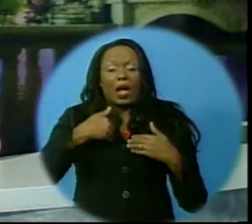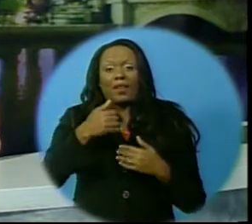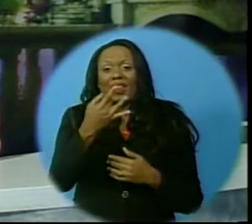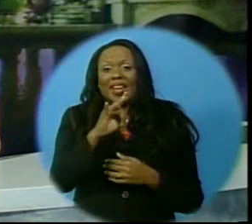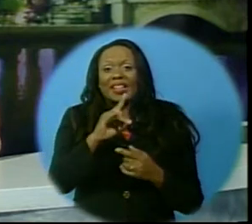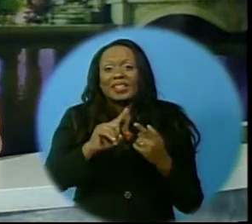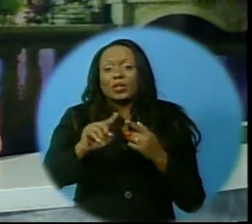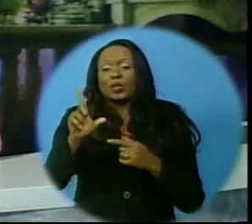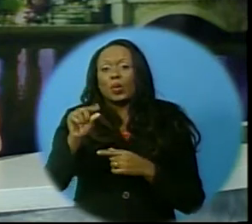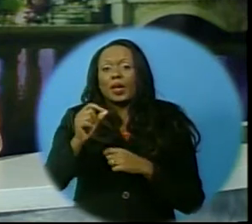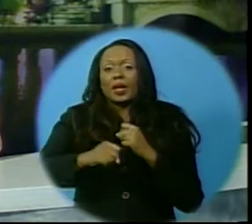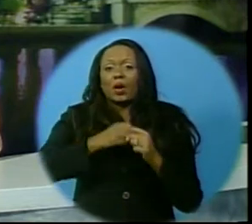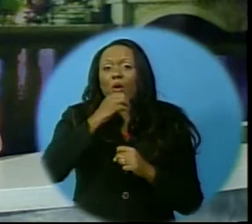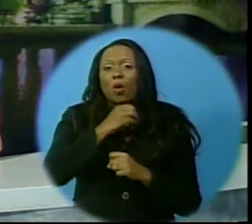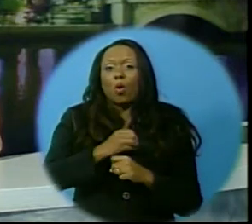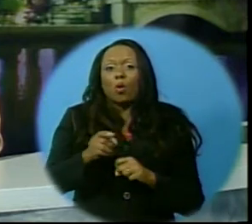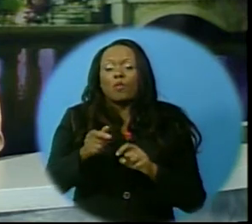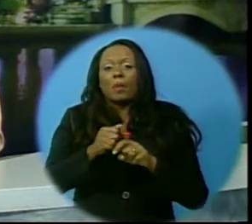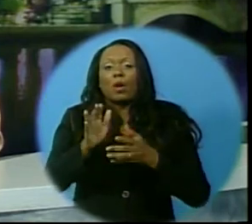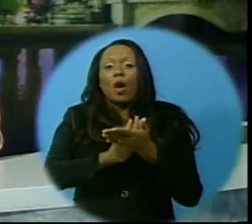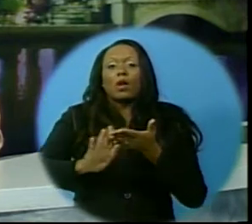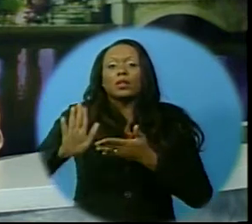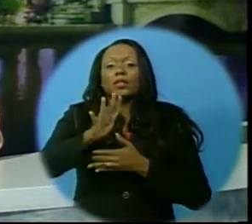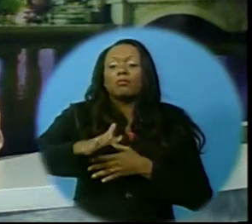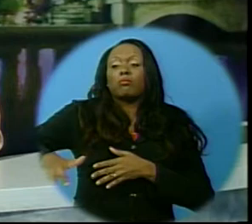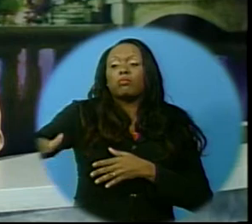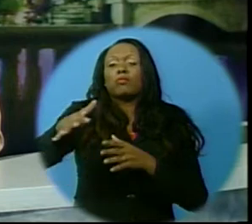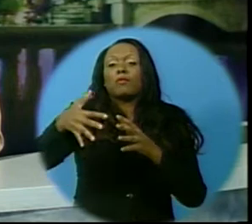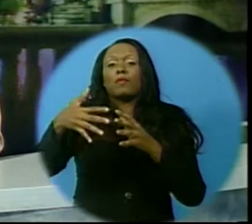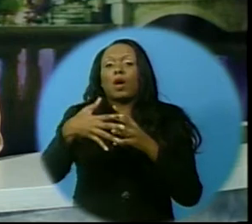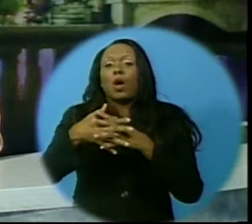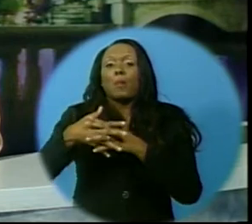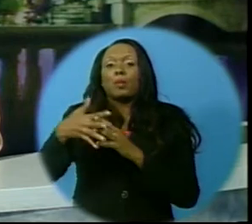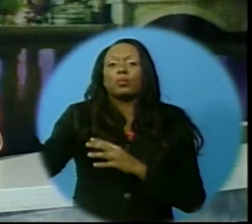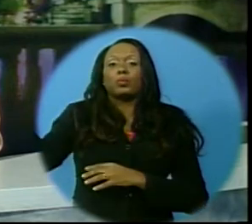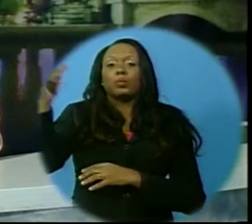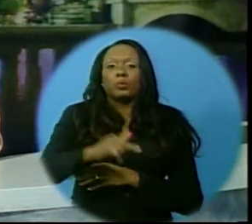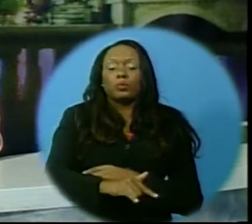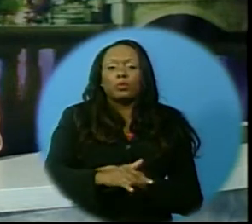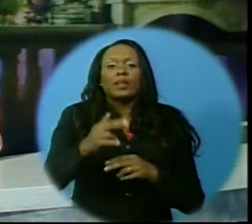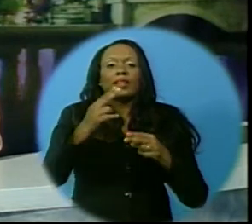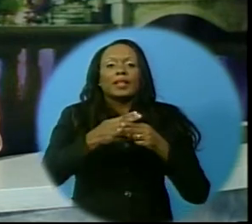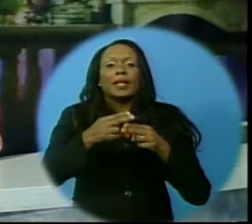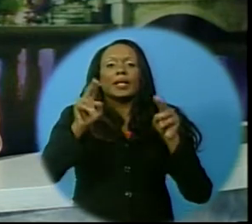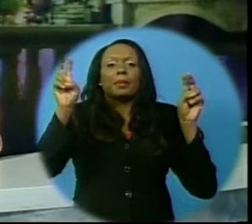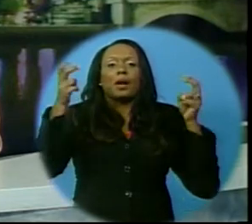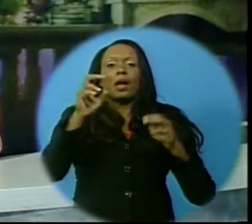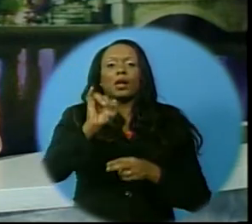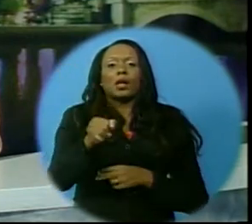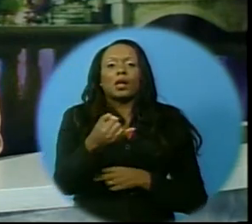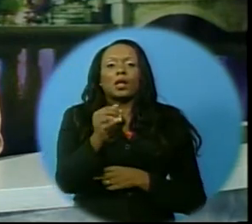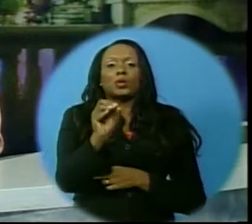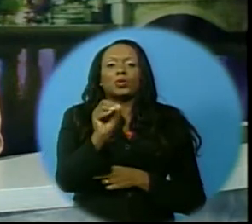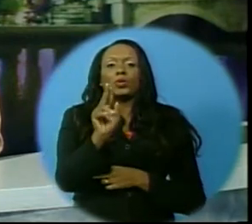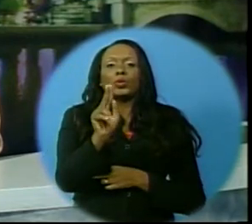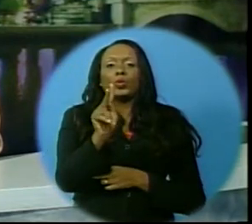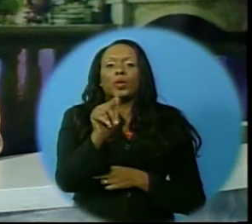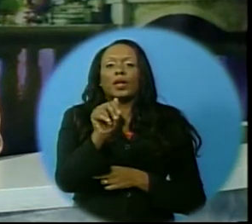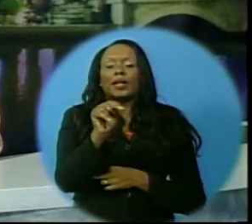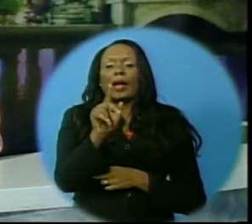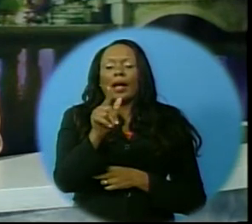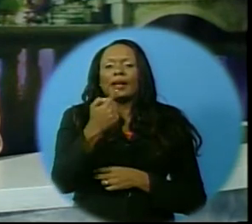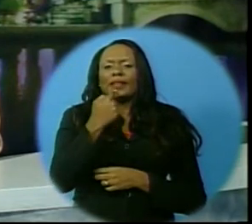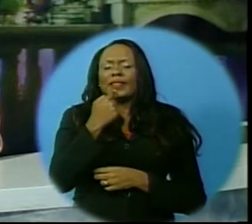across the U.S. among its revelers. He told CBC News Juquenal was held earlier this year for the first time when the